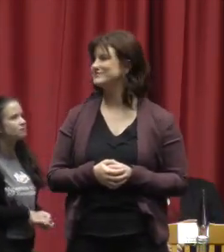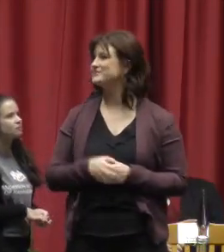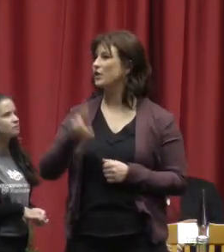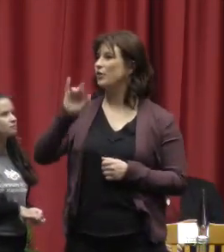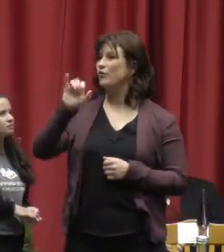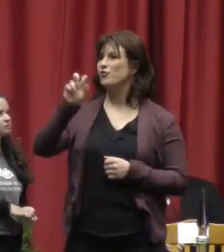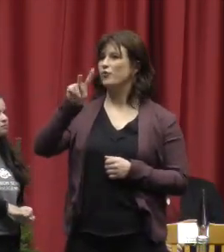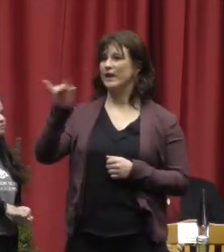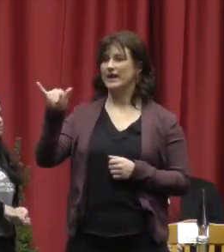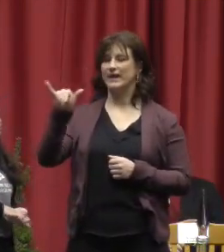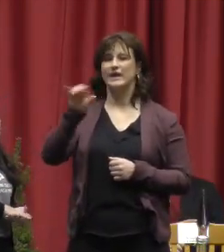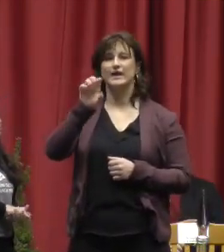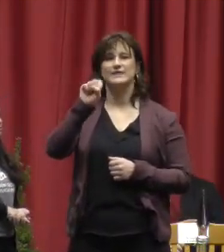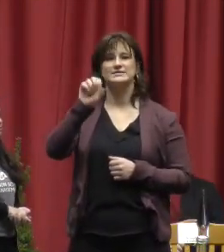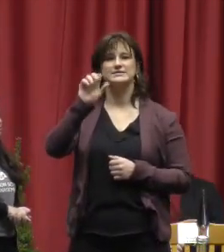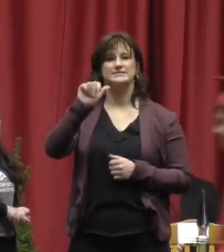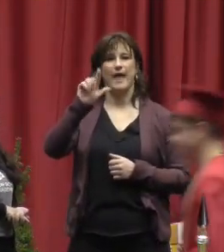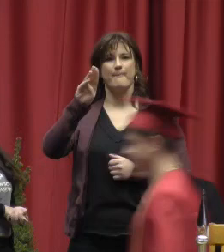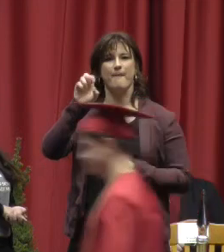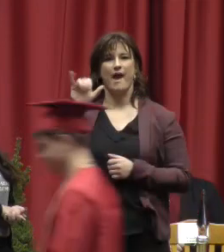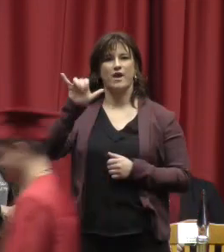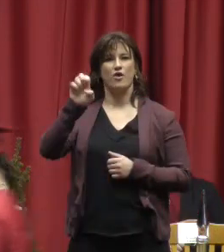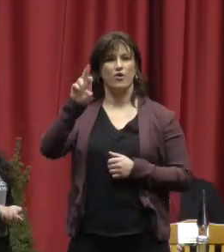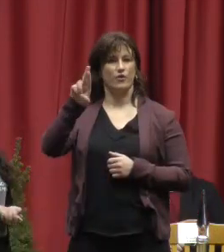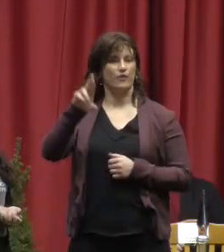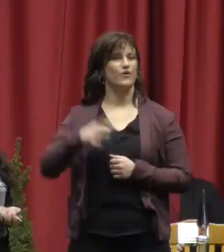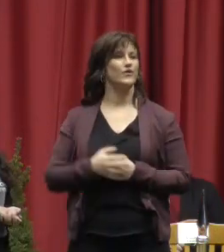Ricky Selmeyer.